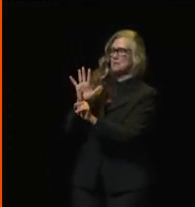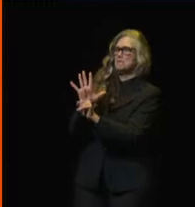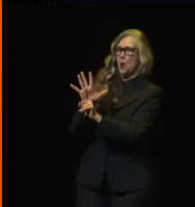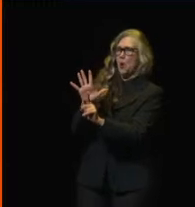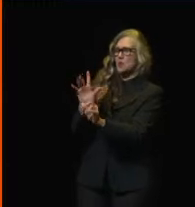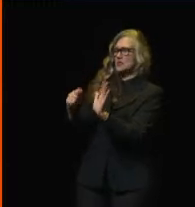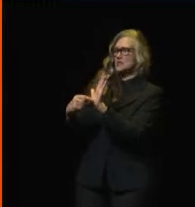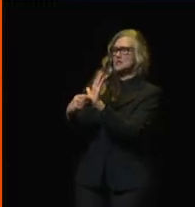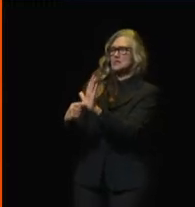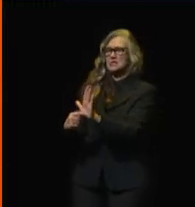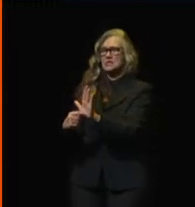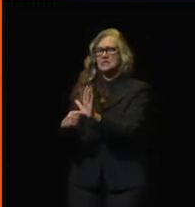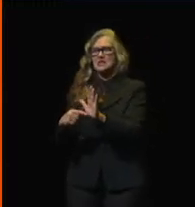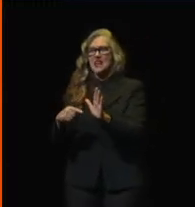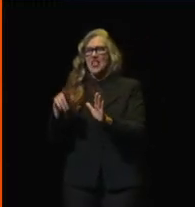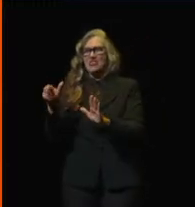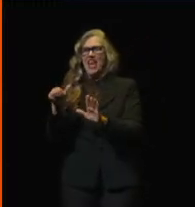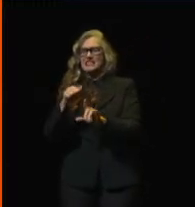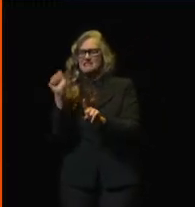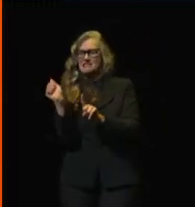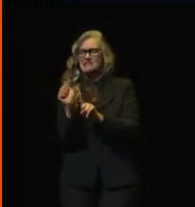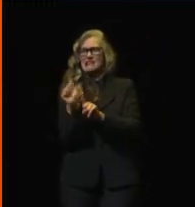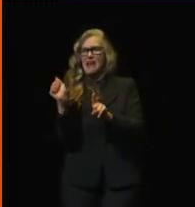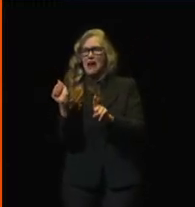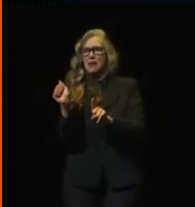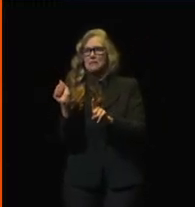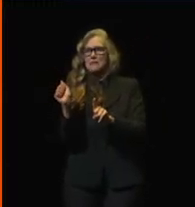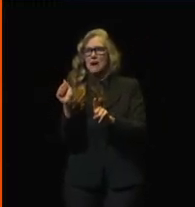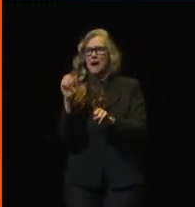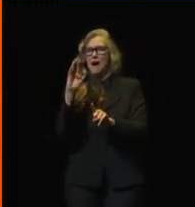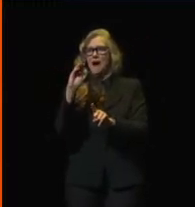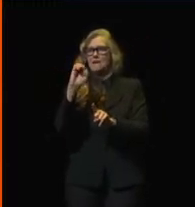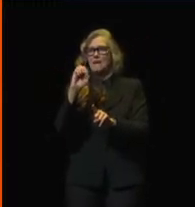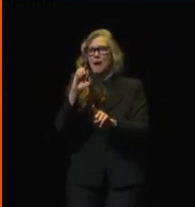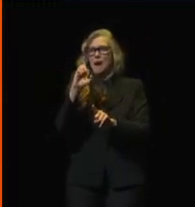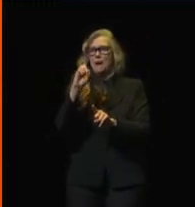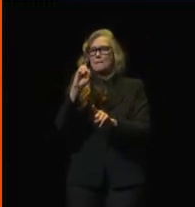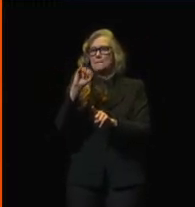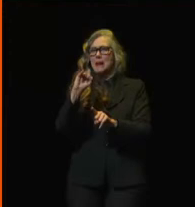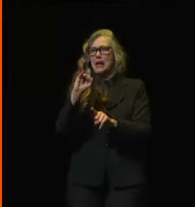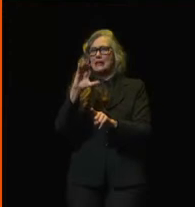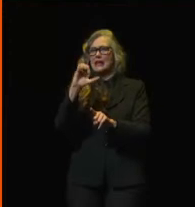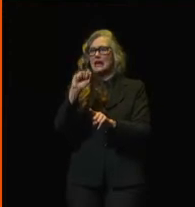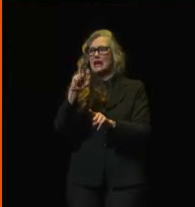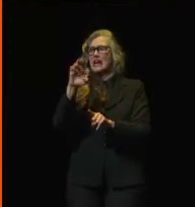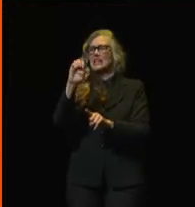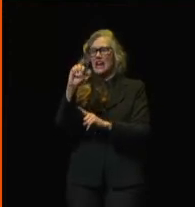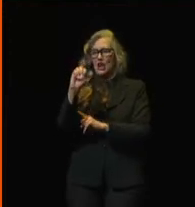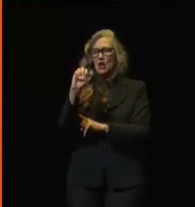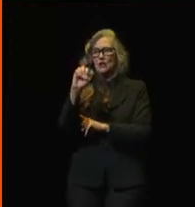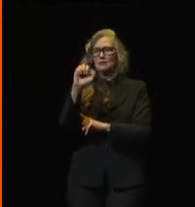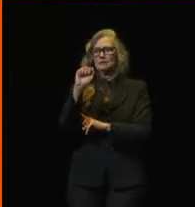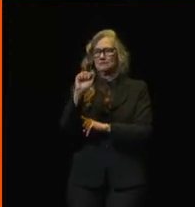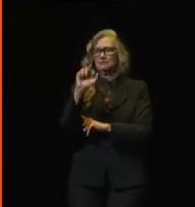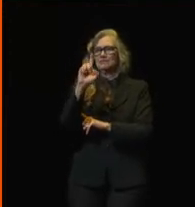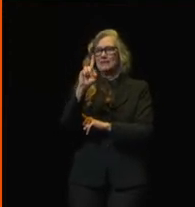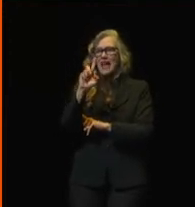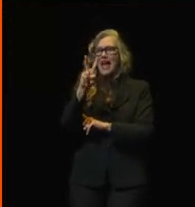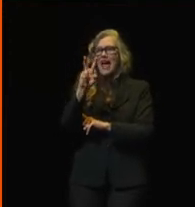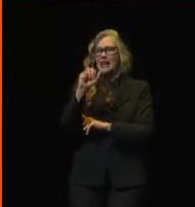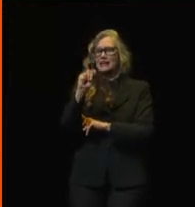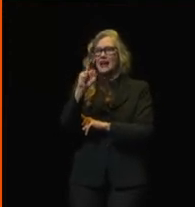To continue the ongoing fight for everyone to have access to the health care they need, to